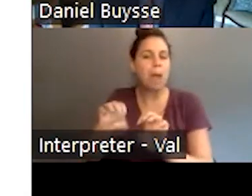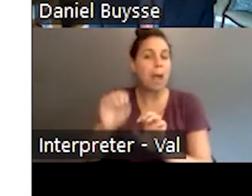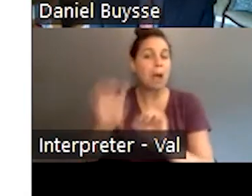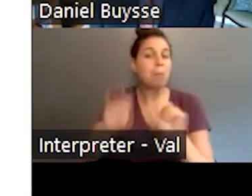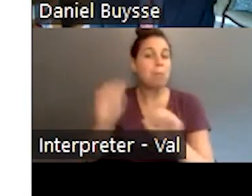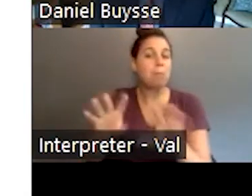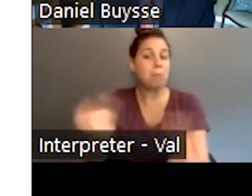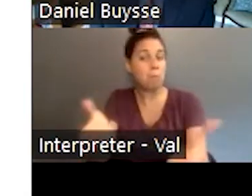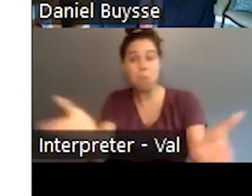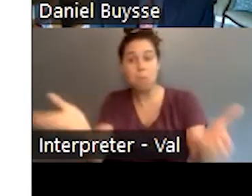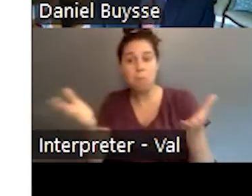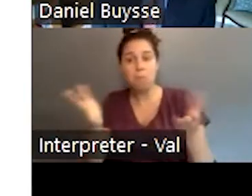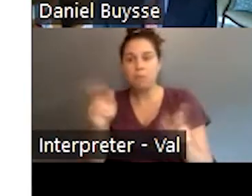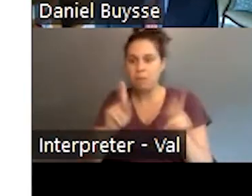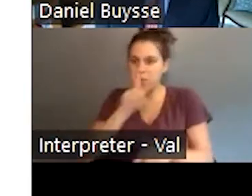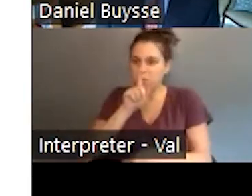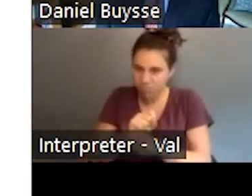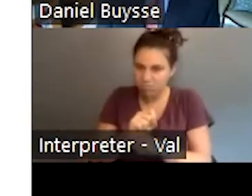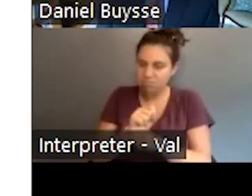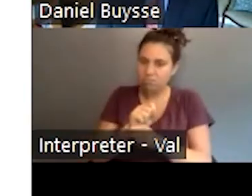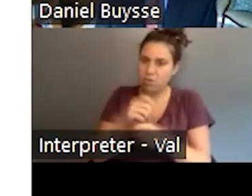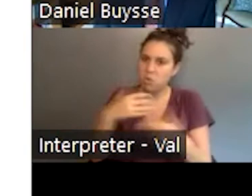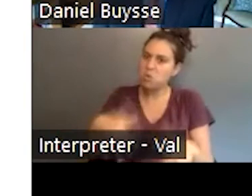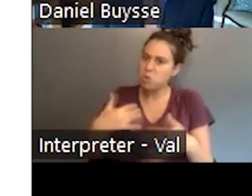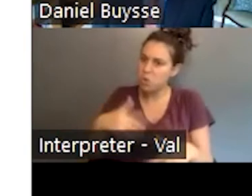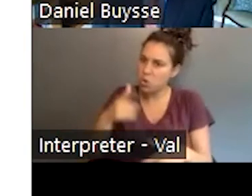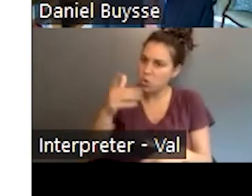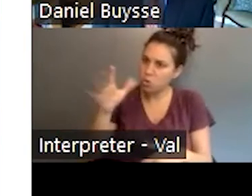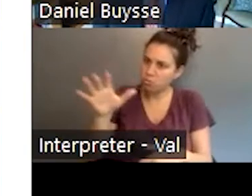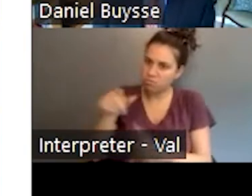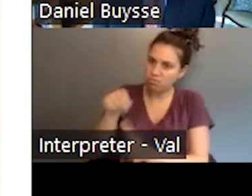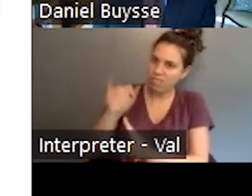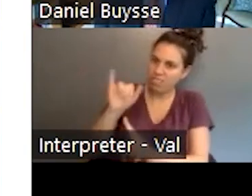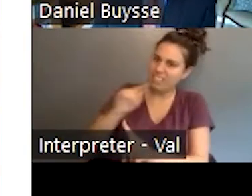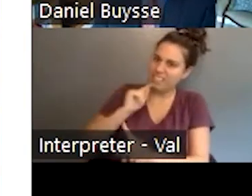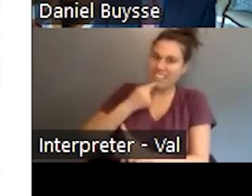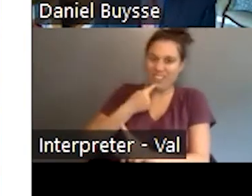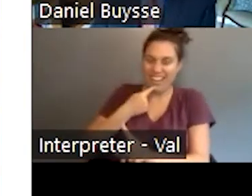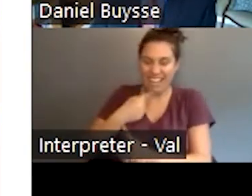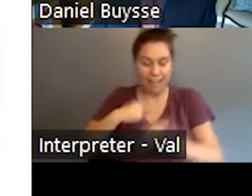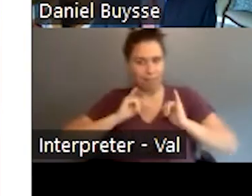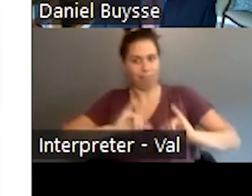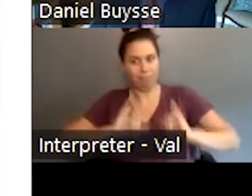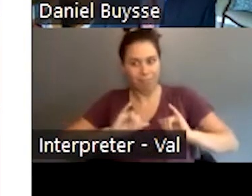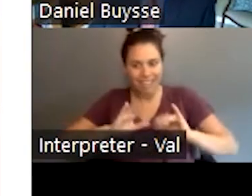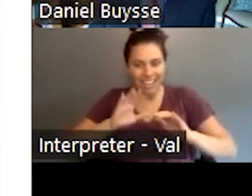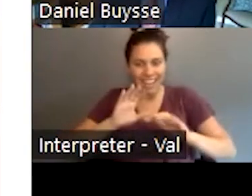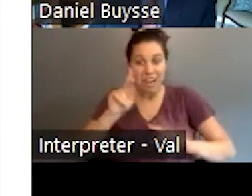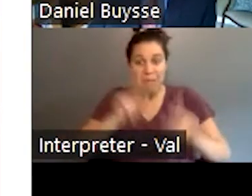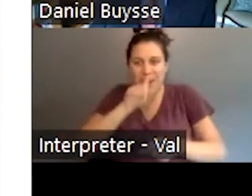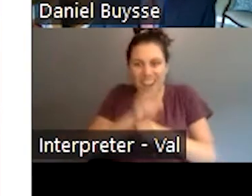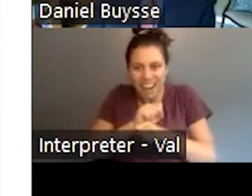people took me literally as well as seriously, and before I knew it, people were actually